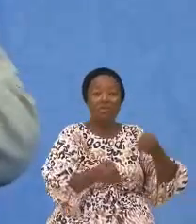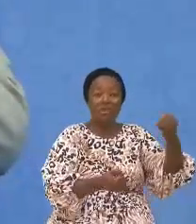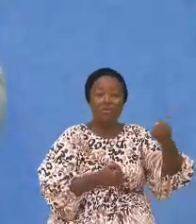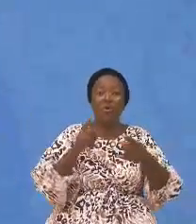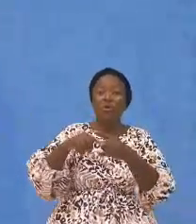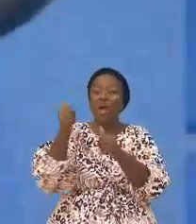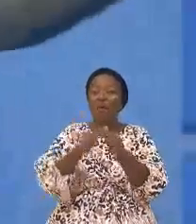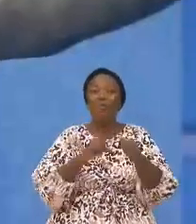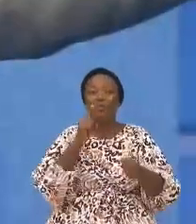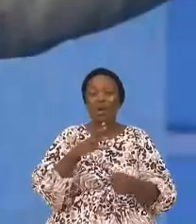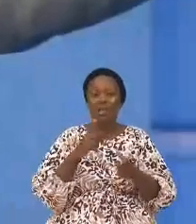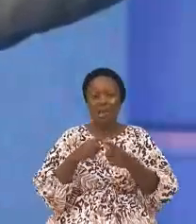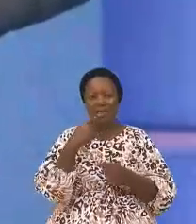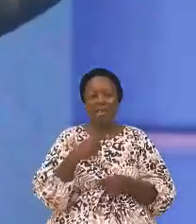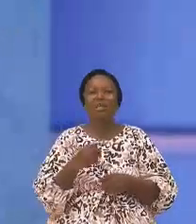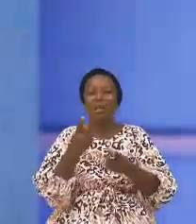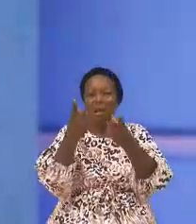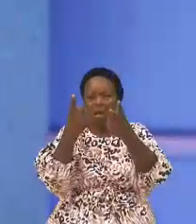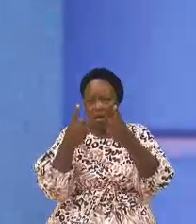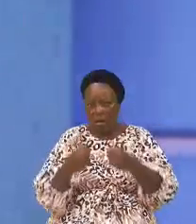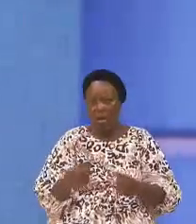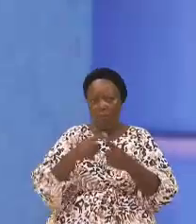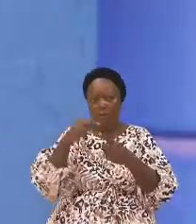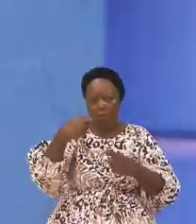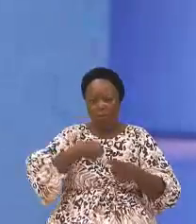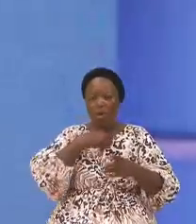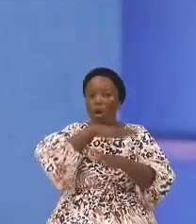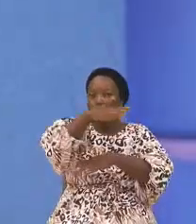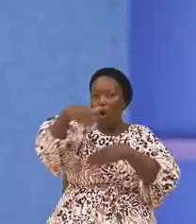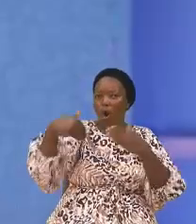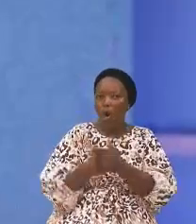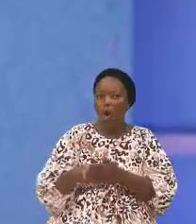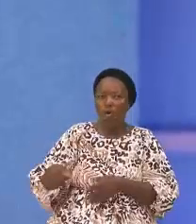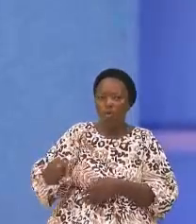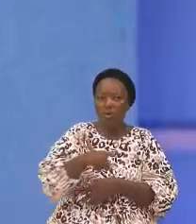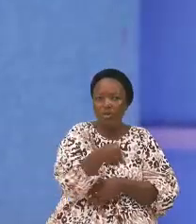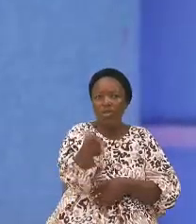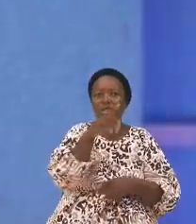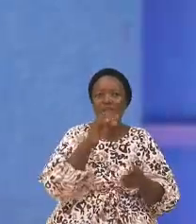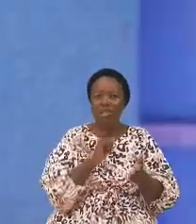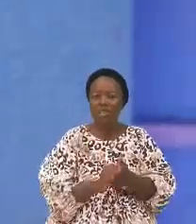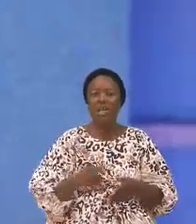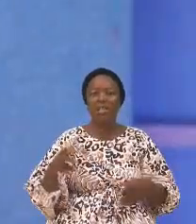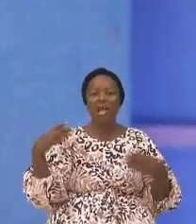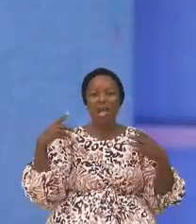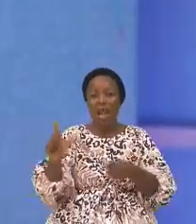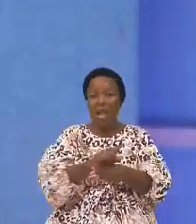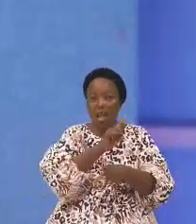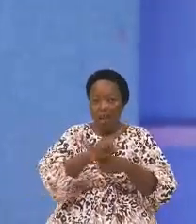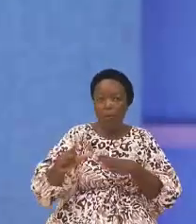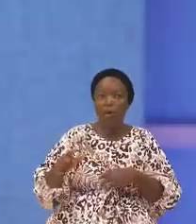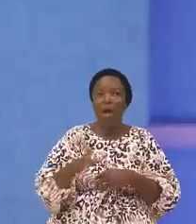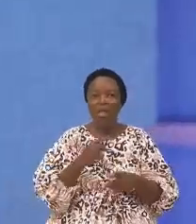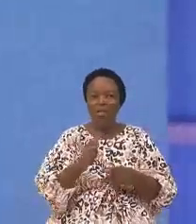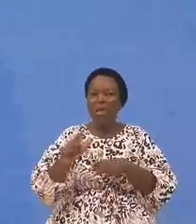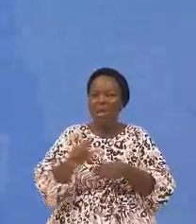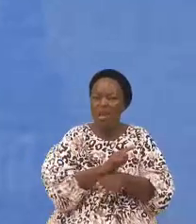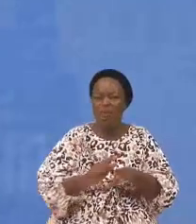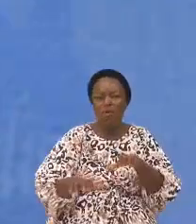the invitation to everybody and he said, come unto me, all ye